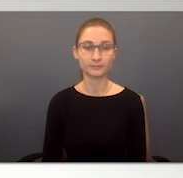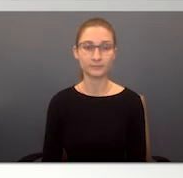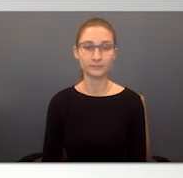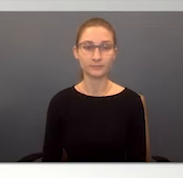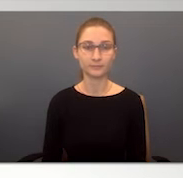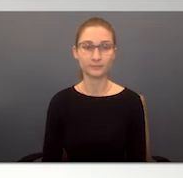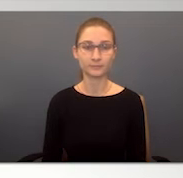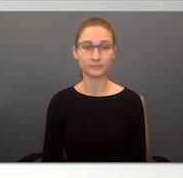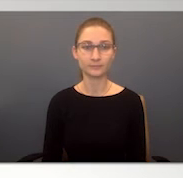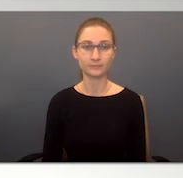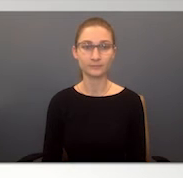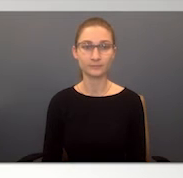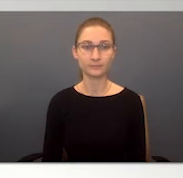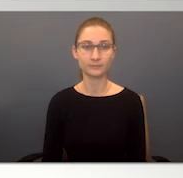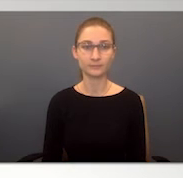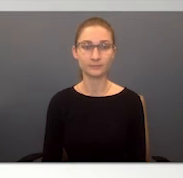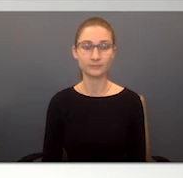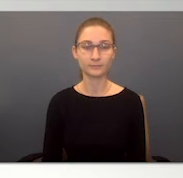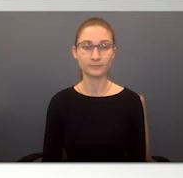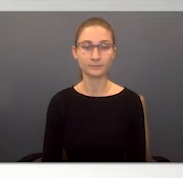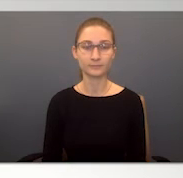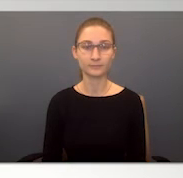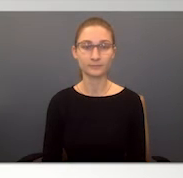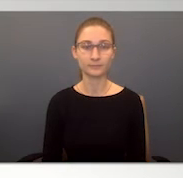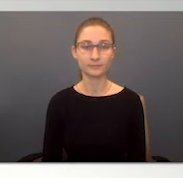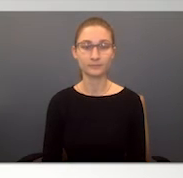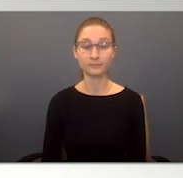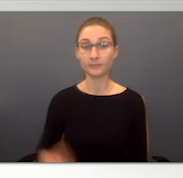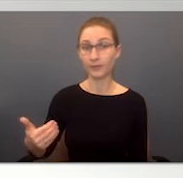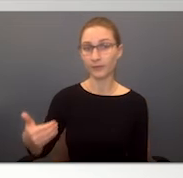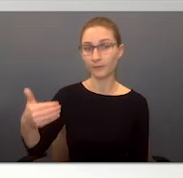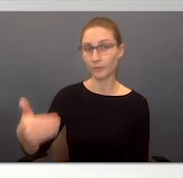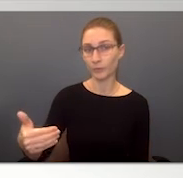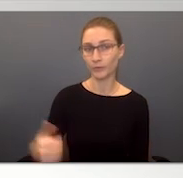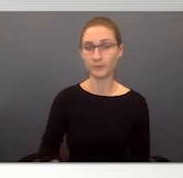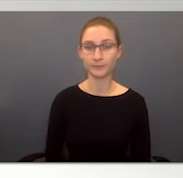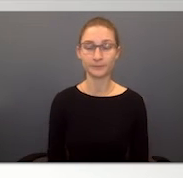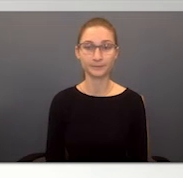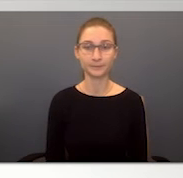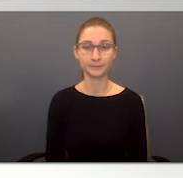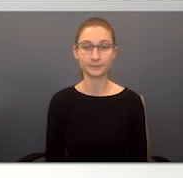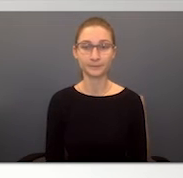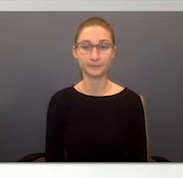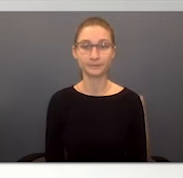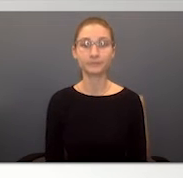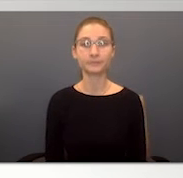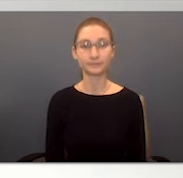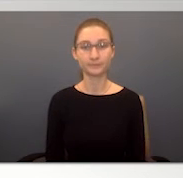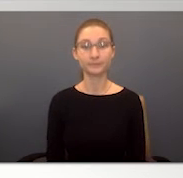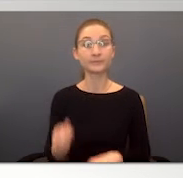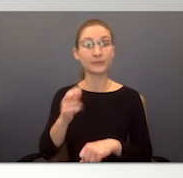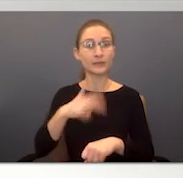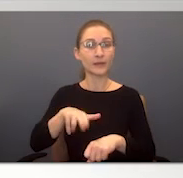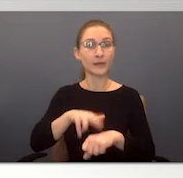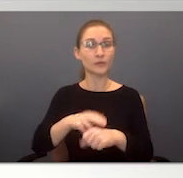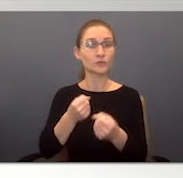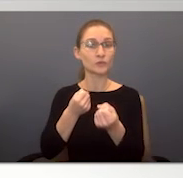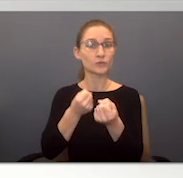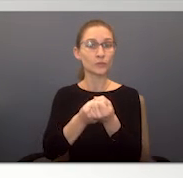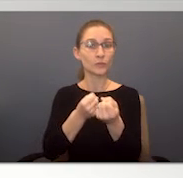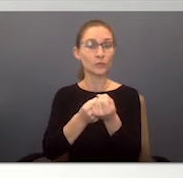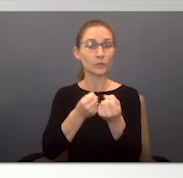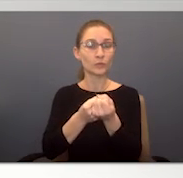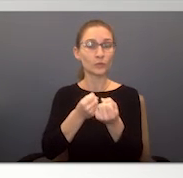So natural supports. I think natural supports are one of the best kept secrets for people with disabilities. We don't know what they